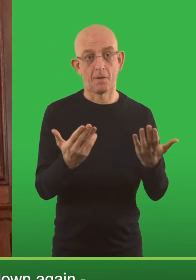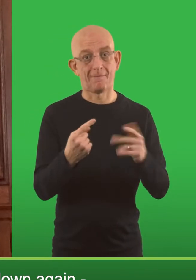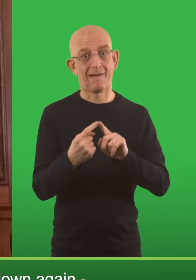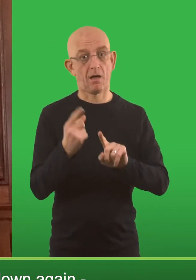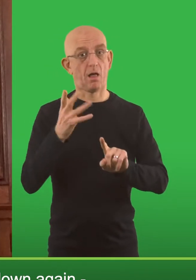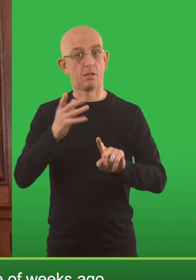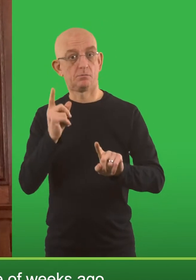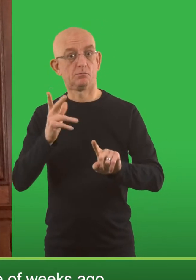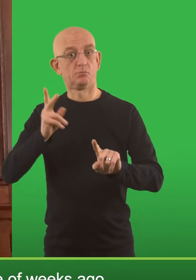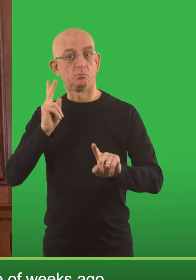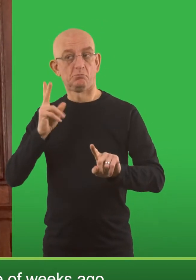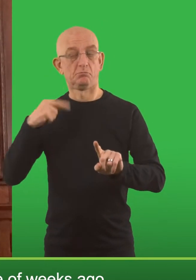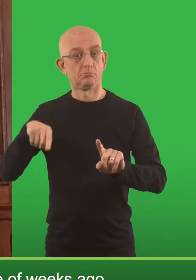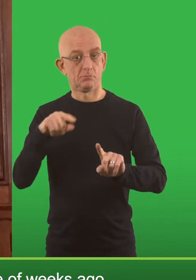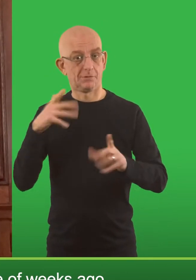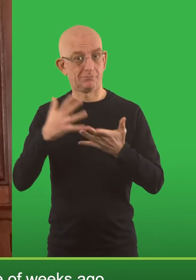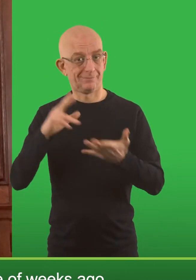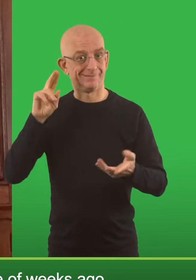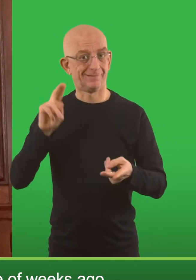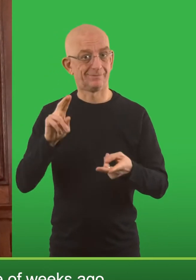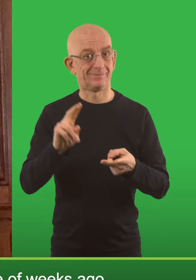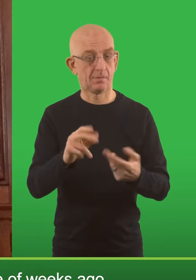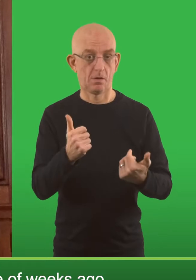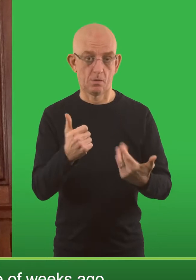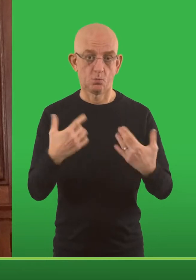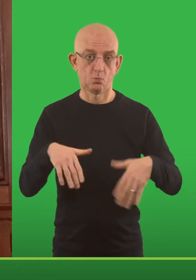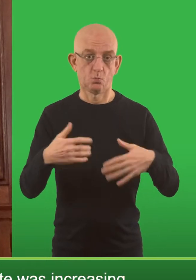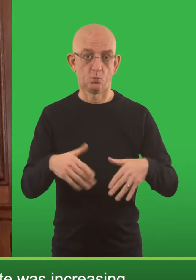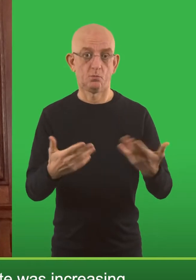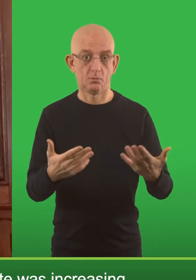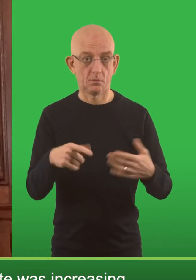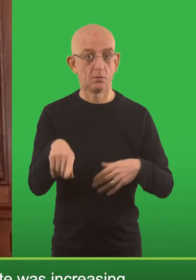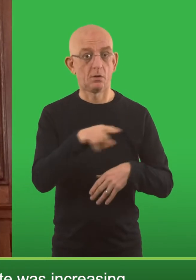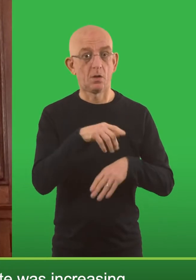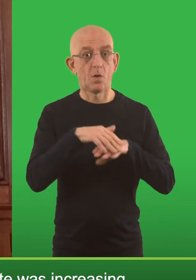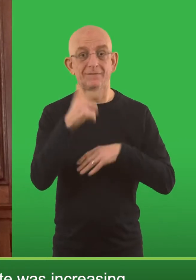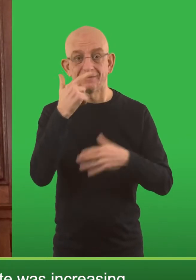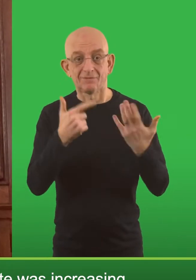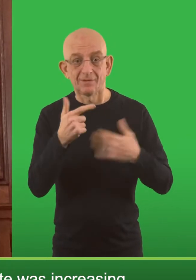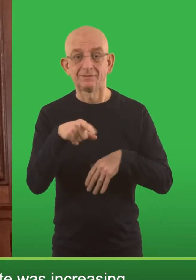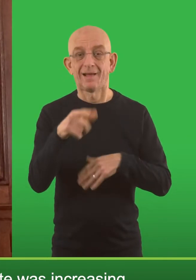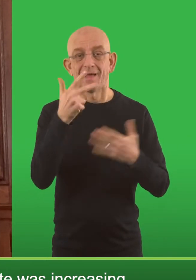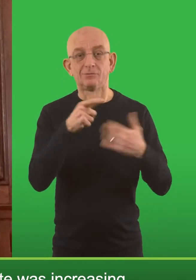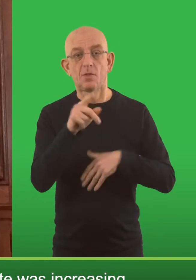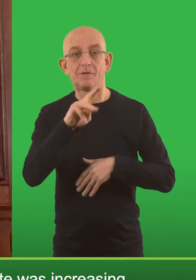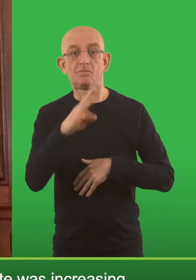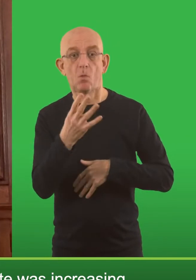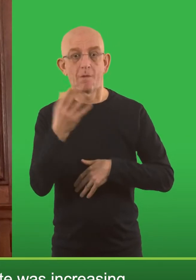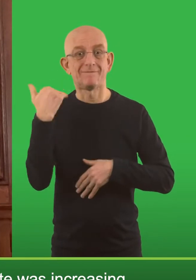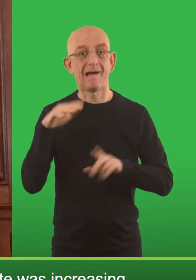100 per 100,000, and that's a significant fall from a couple of weeks ago. The over 17 rate and the 18 to